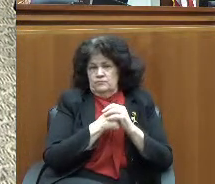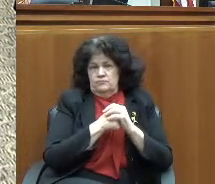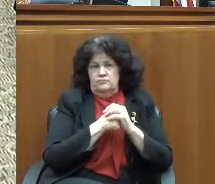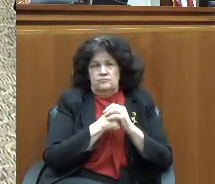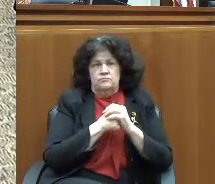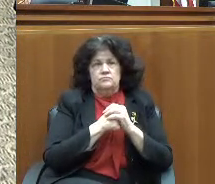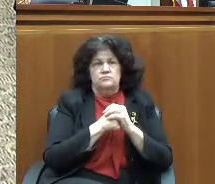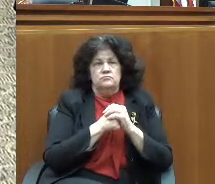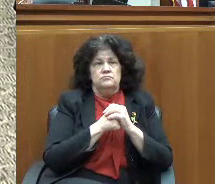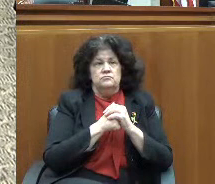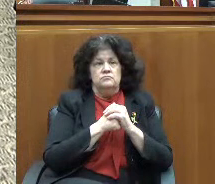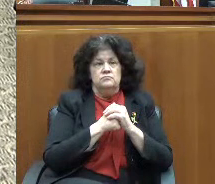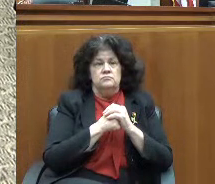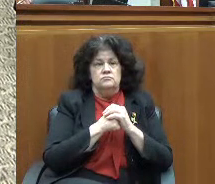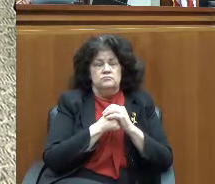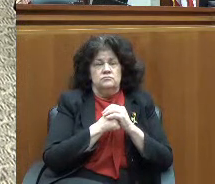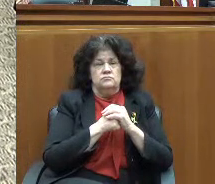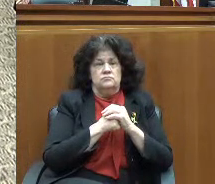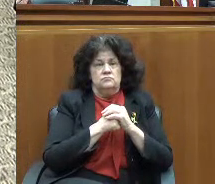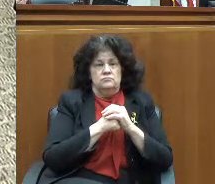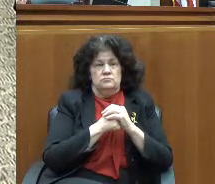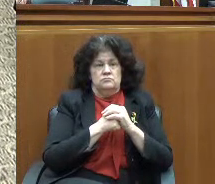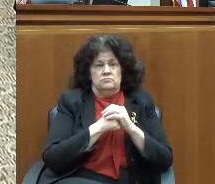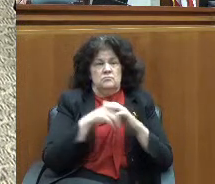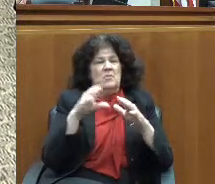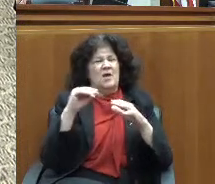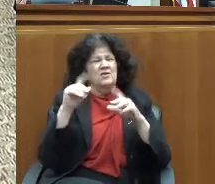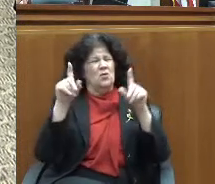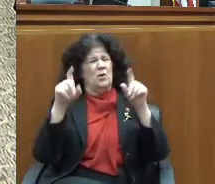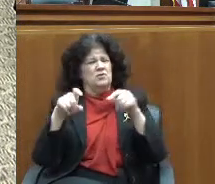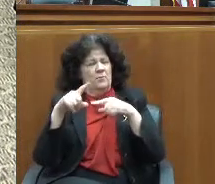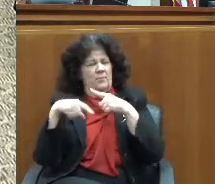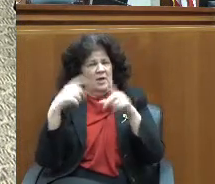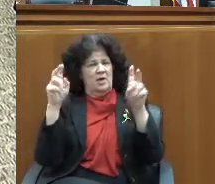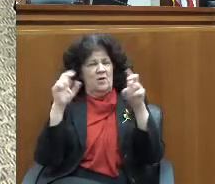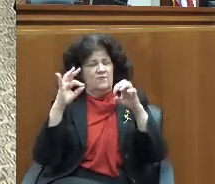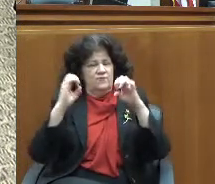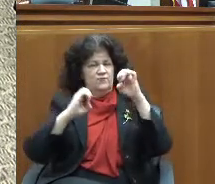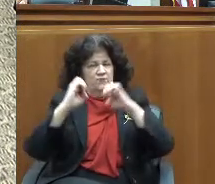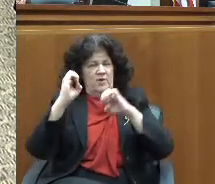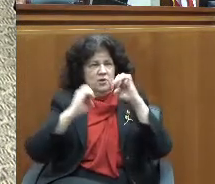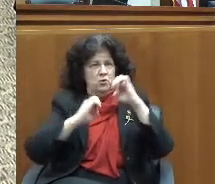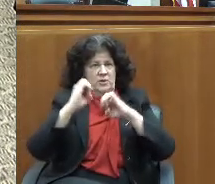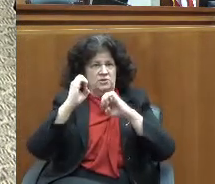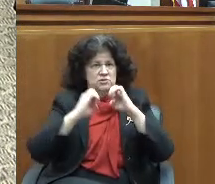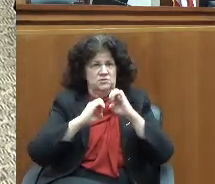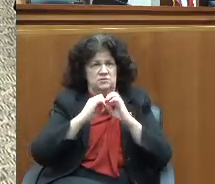committee. And the question surrounds the particular issue of evaluations not complete.